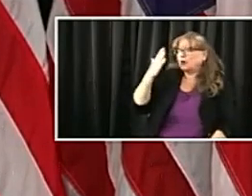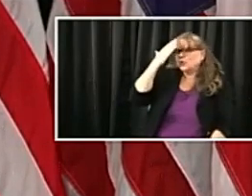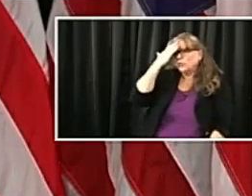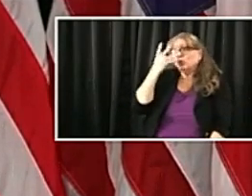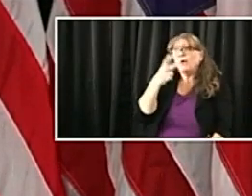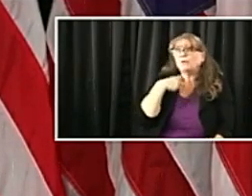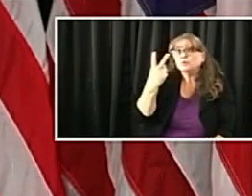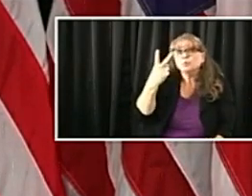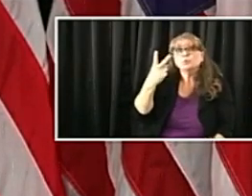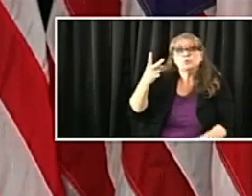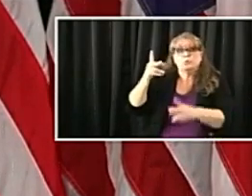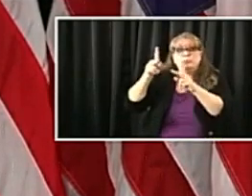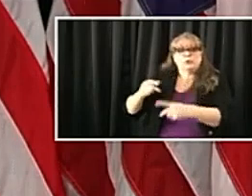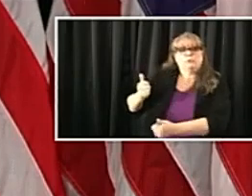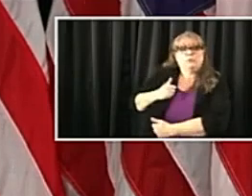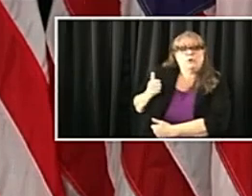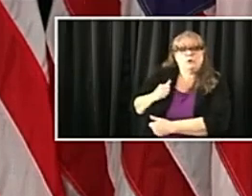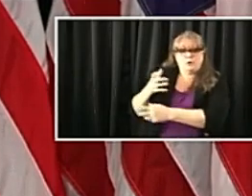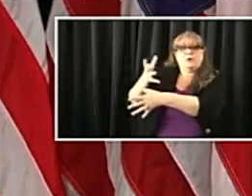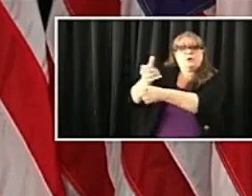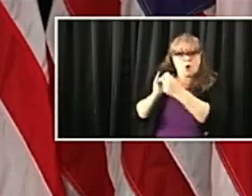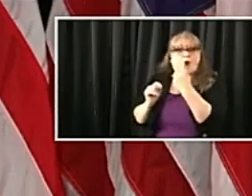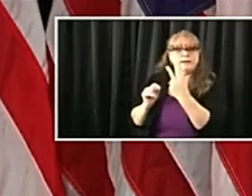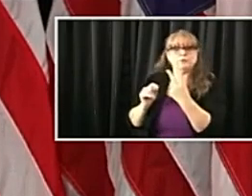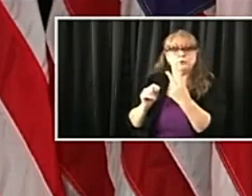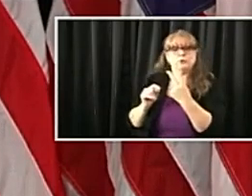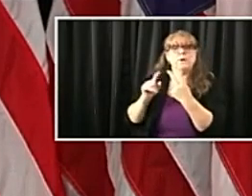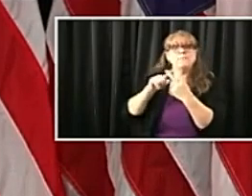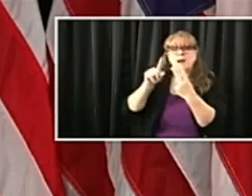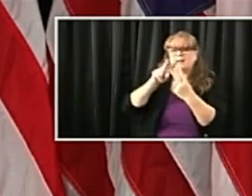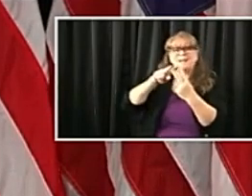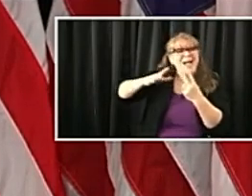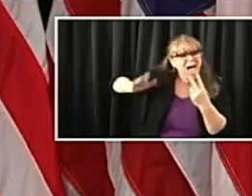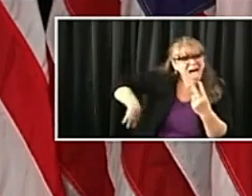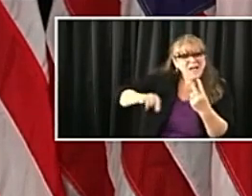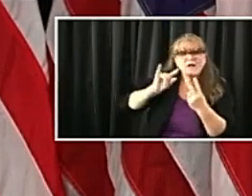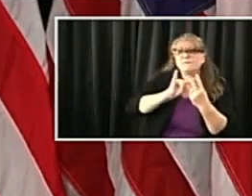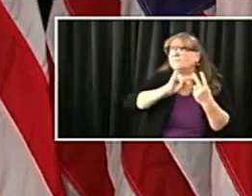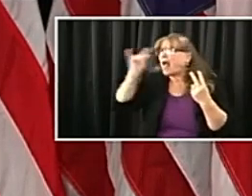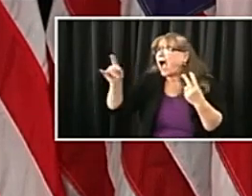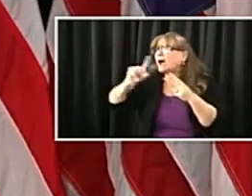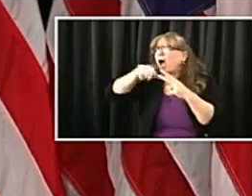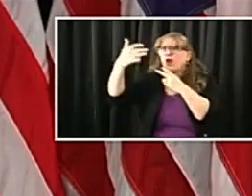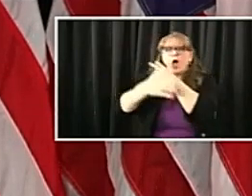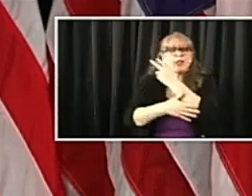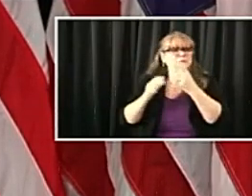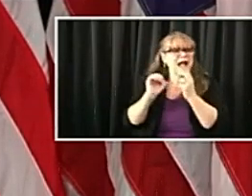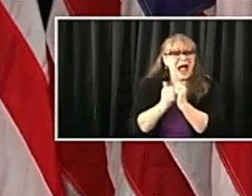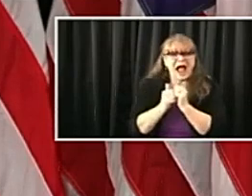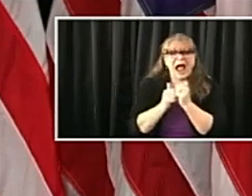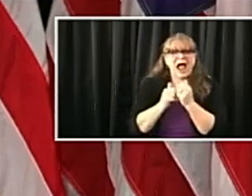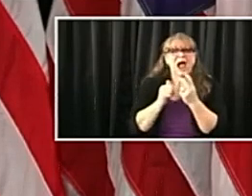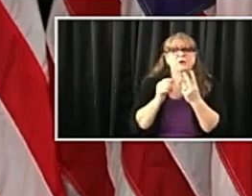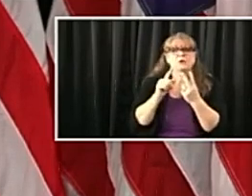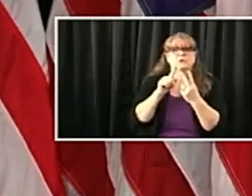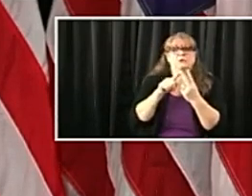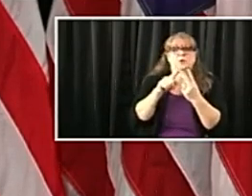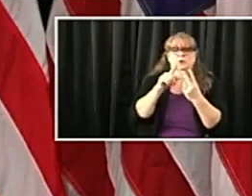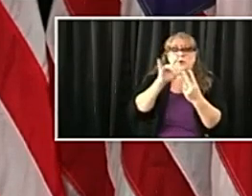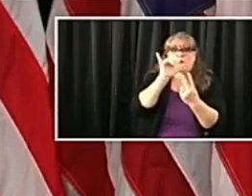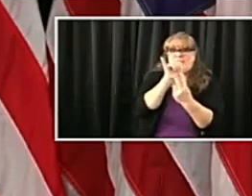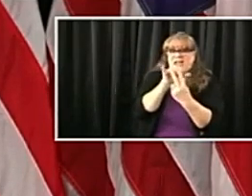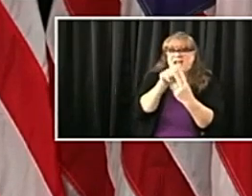have a history of international travel, but we know that we believe this variant is really being spread from person to person. So it's quite possible that